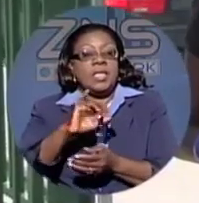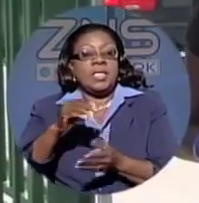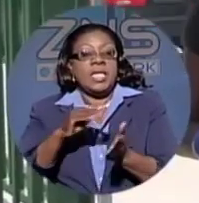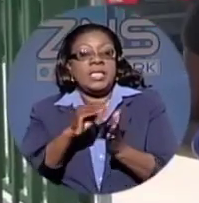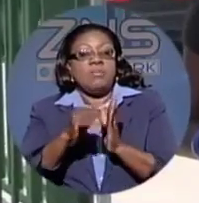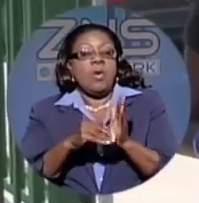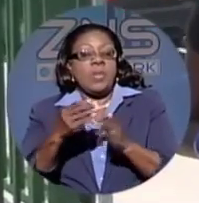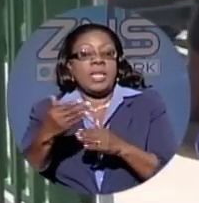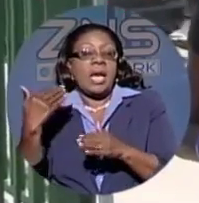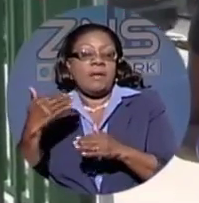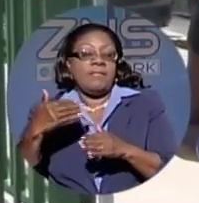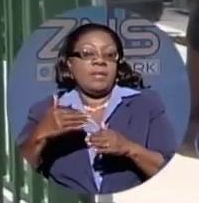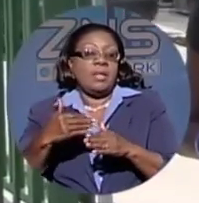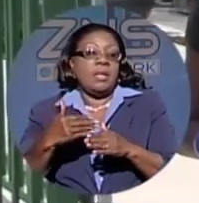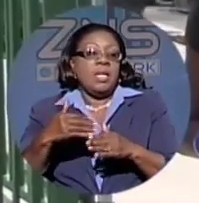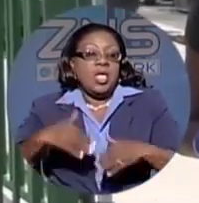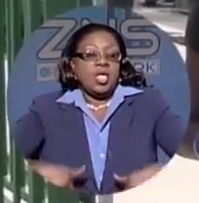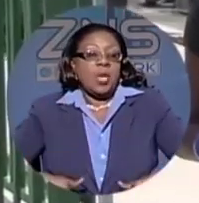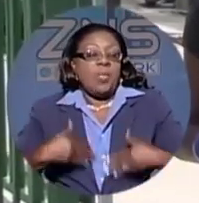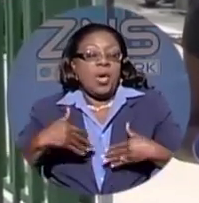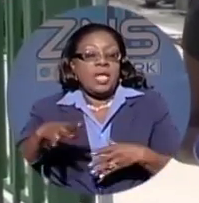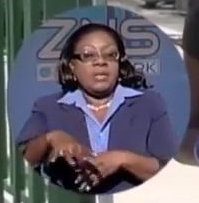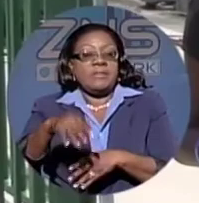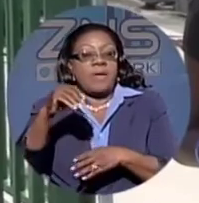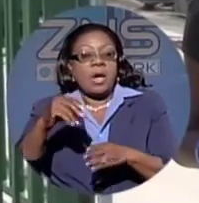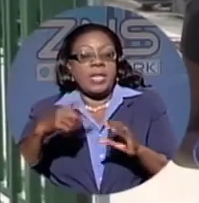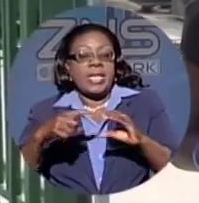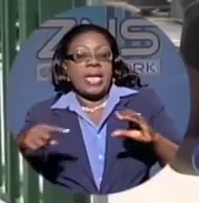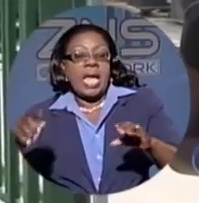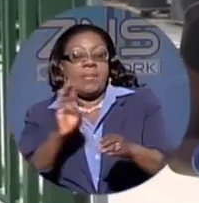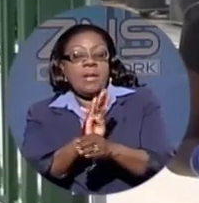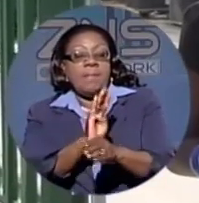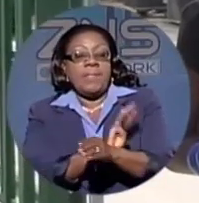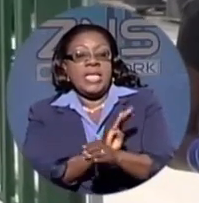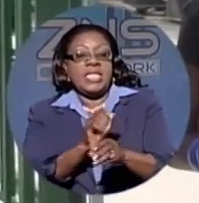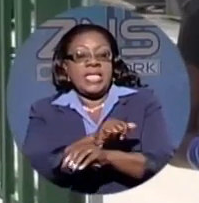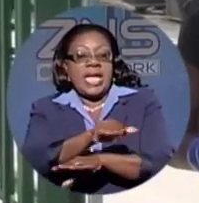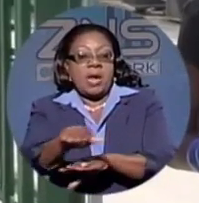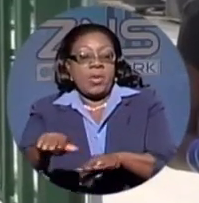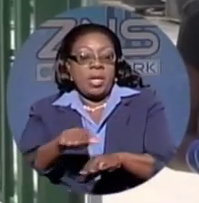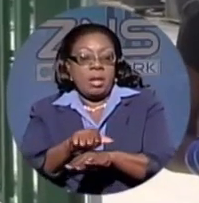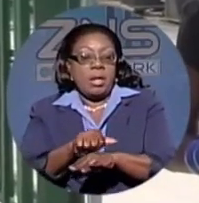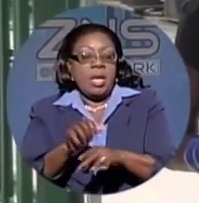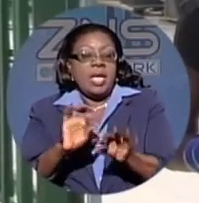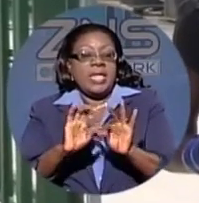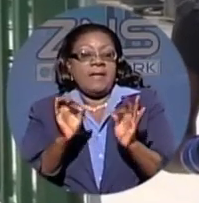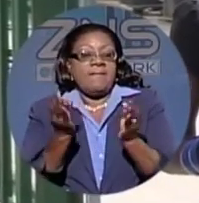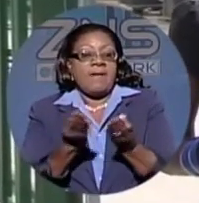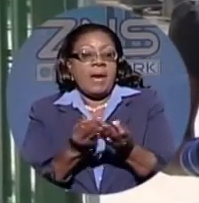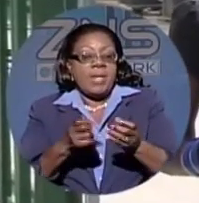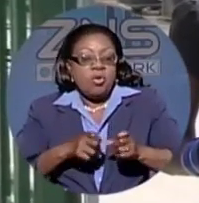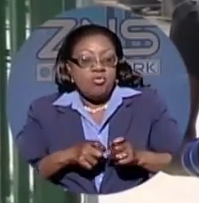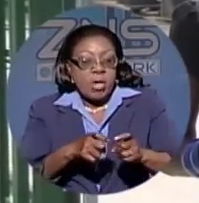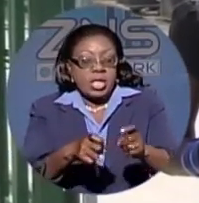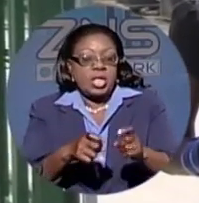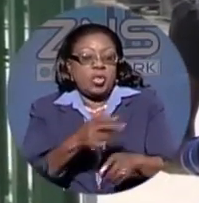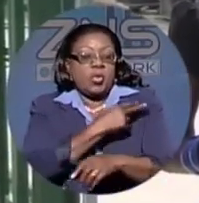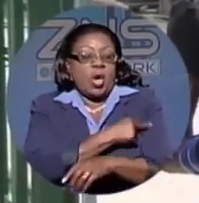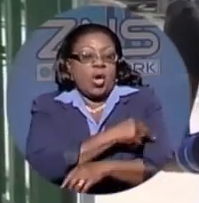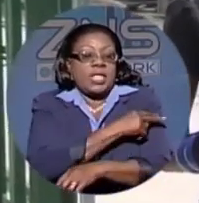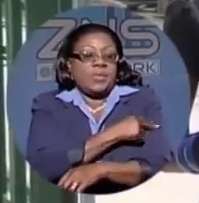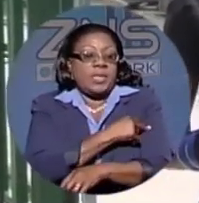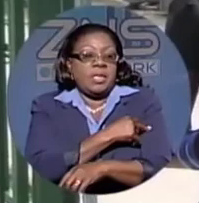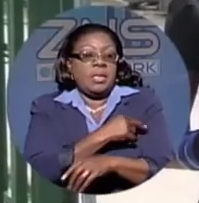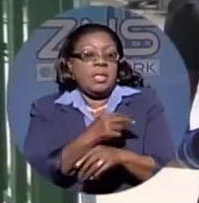moments after the body of a young male was discovered in the Cable Beach area, the frantic family of young Marco Archer rushed to the Princess Margaret